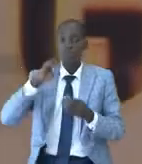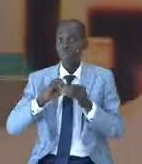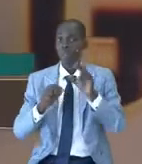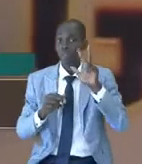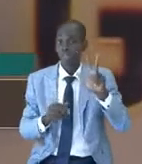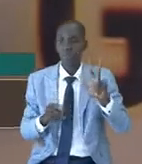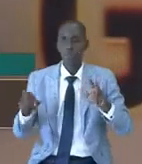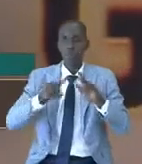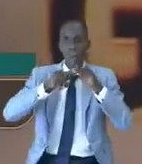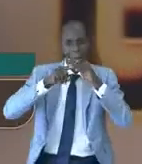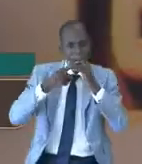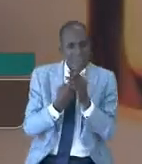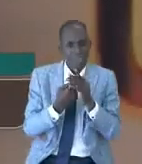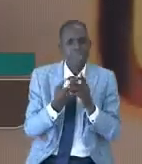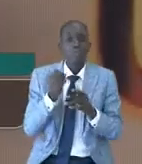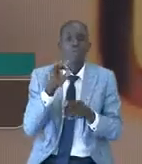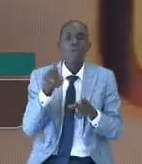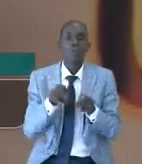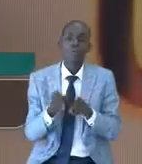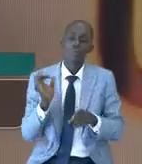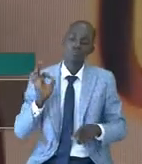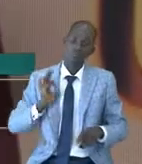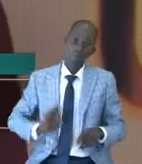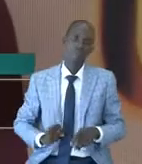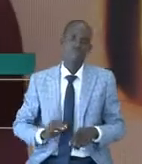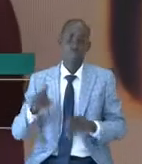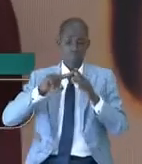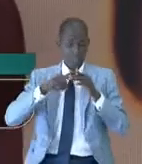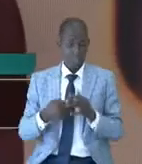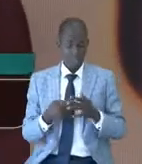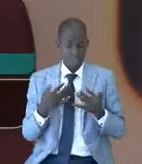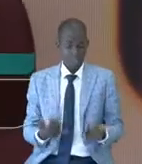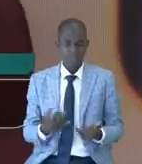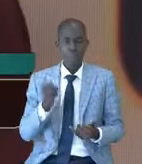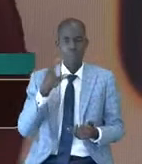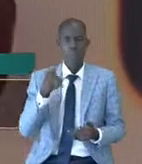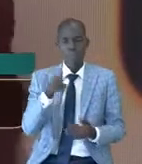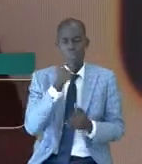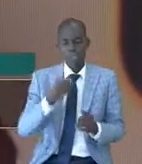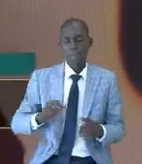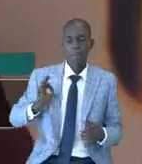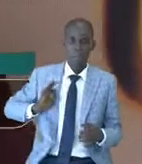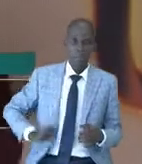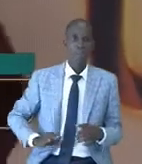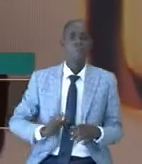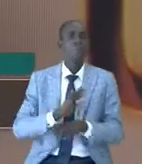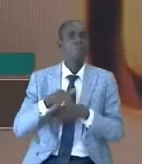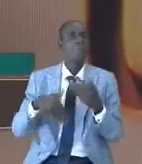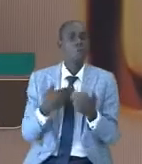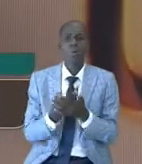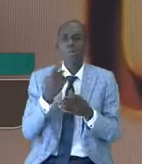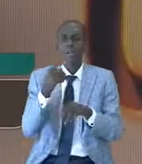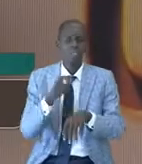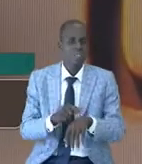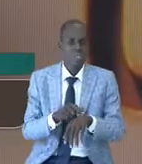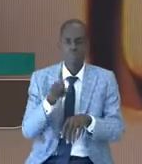begin so as to benefit. You begin so as to benefit all the talents you